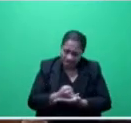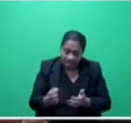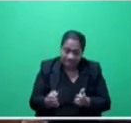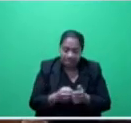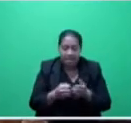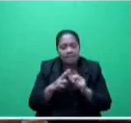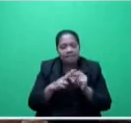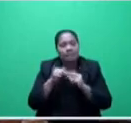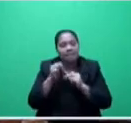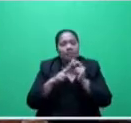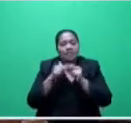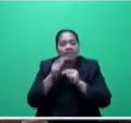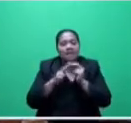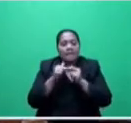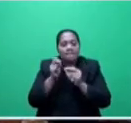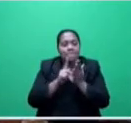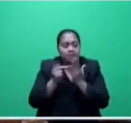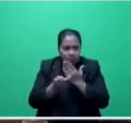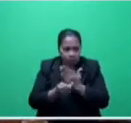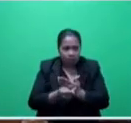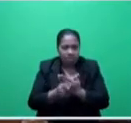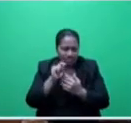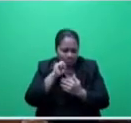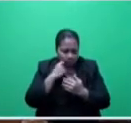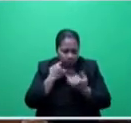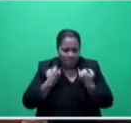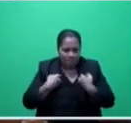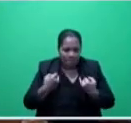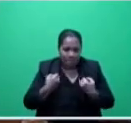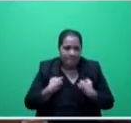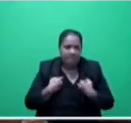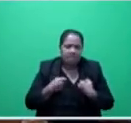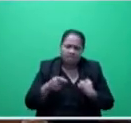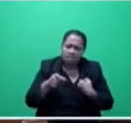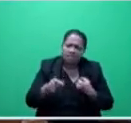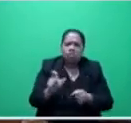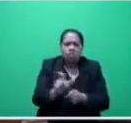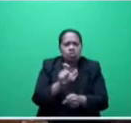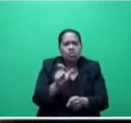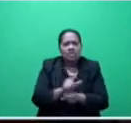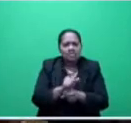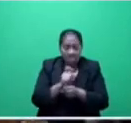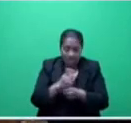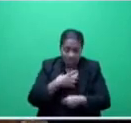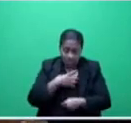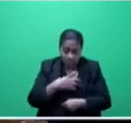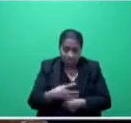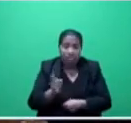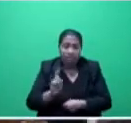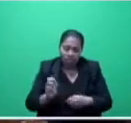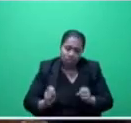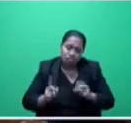many building projects that will be implemented, thus creating increased employment